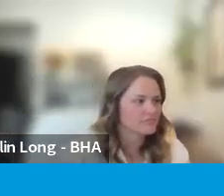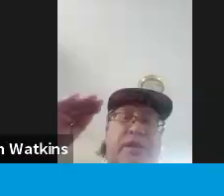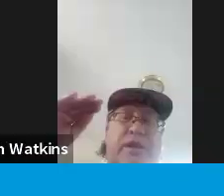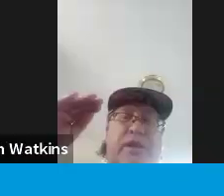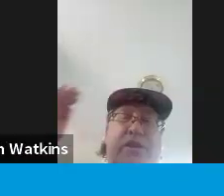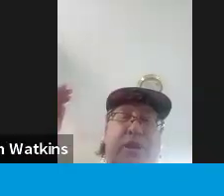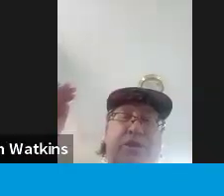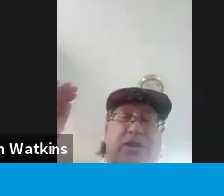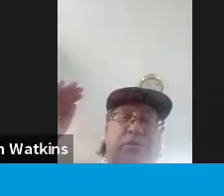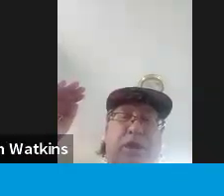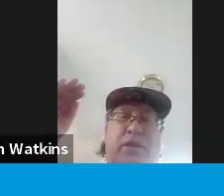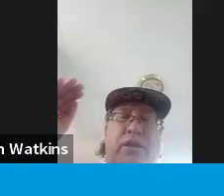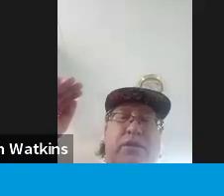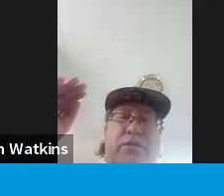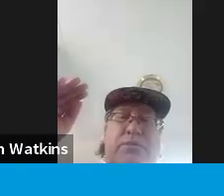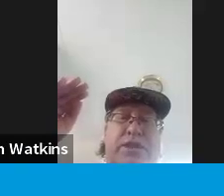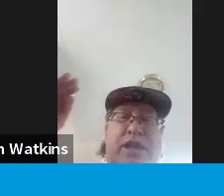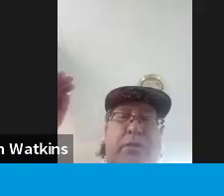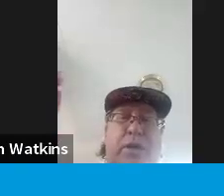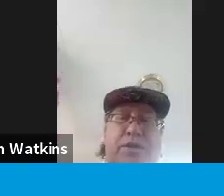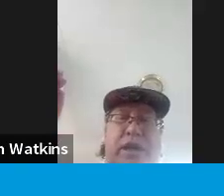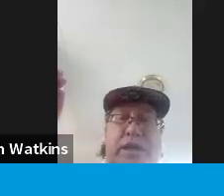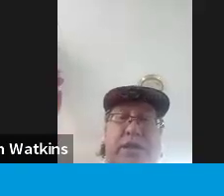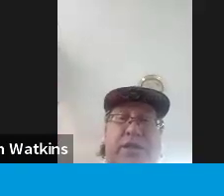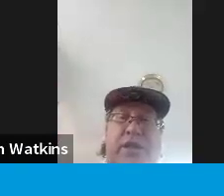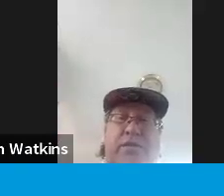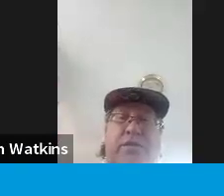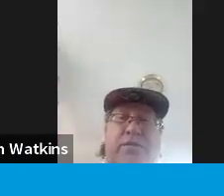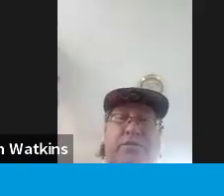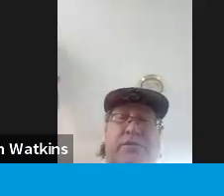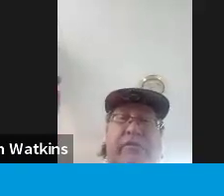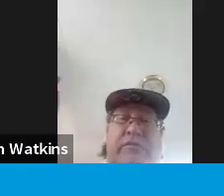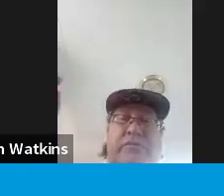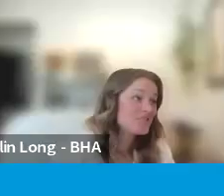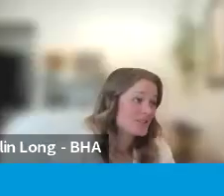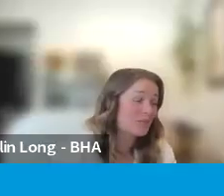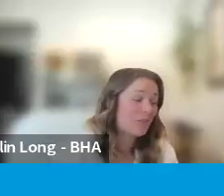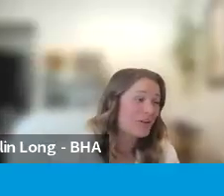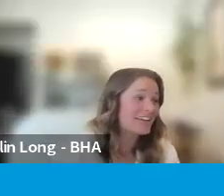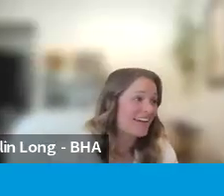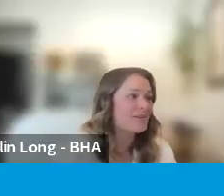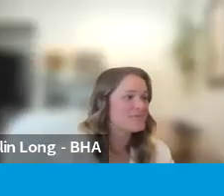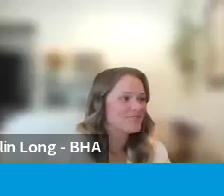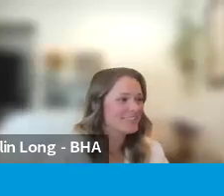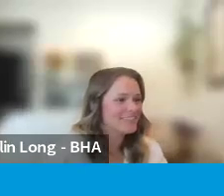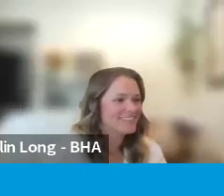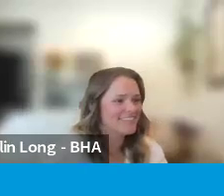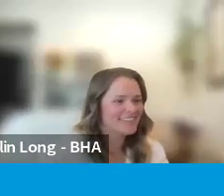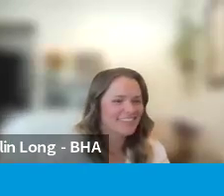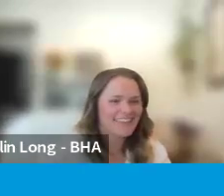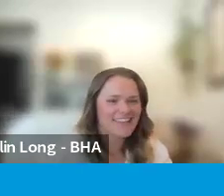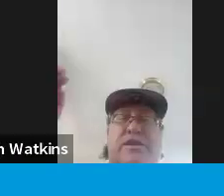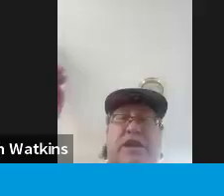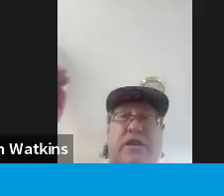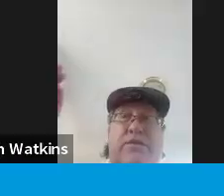know, there'd be like all these questions about these emails that I didn't send. That's a good point. Yeah, absolutely.